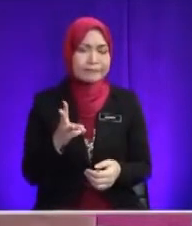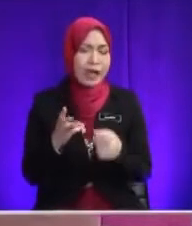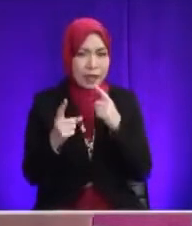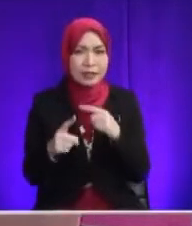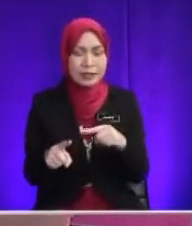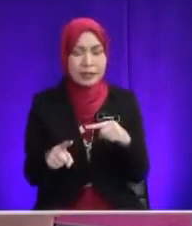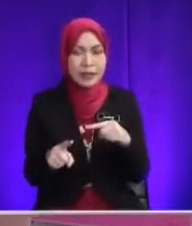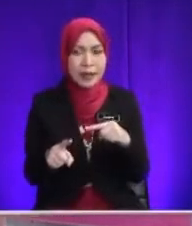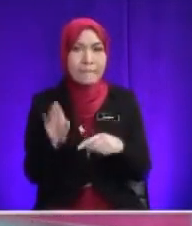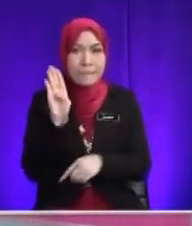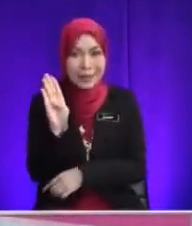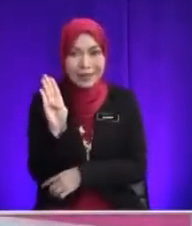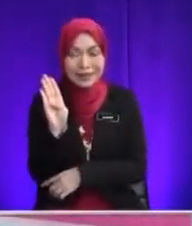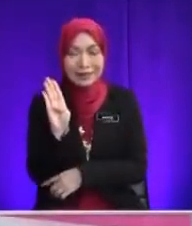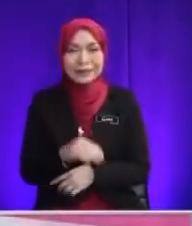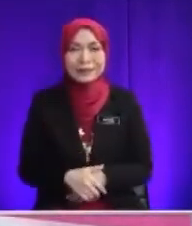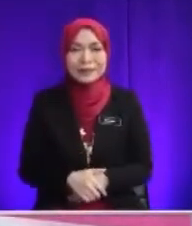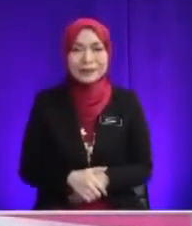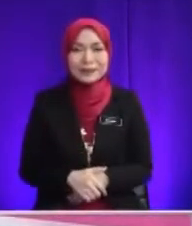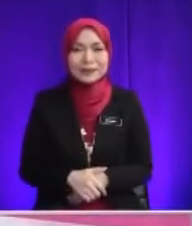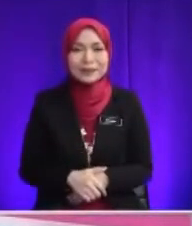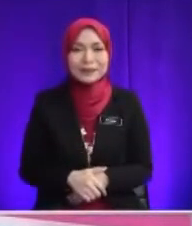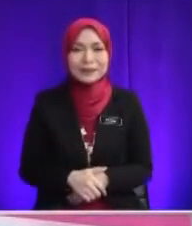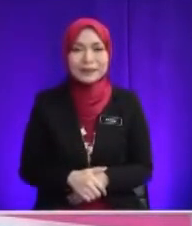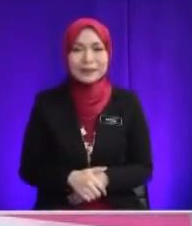I will go with answer B. Okay? B, alright. Answer B.